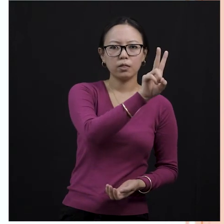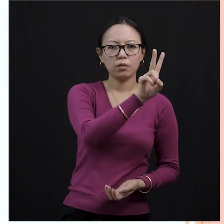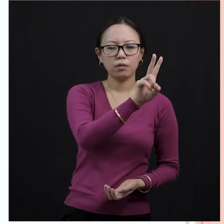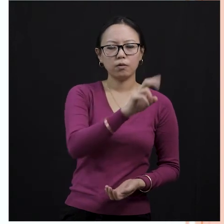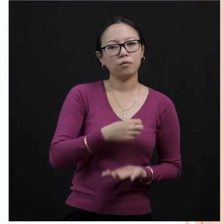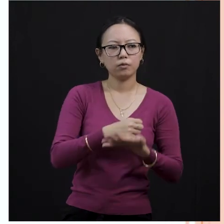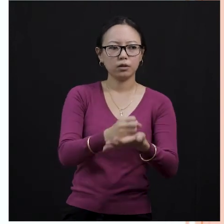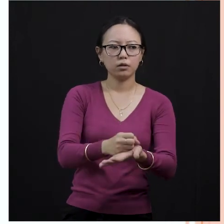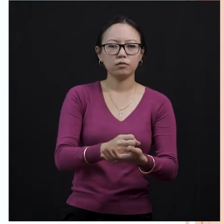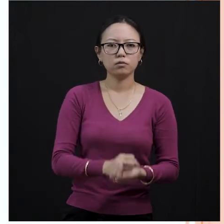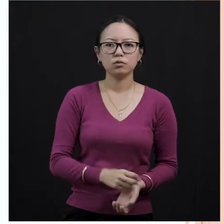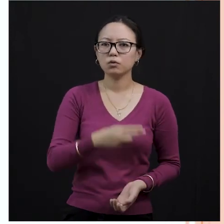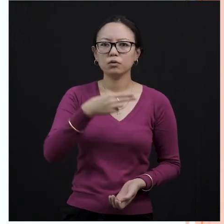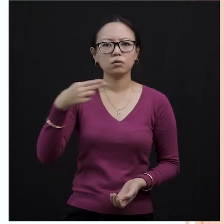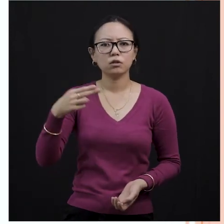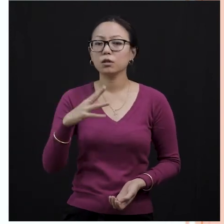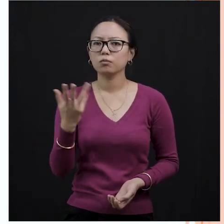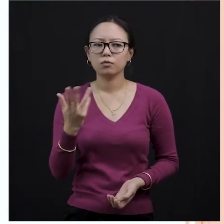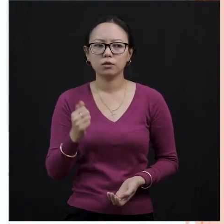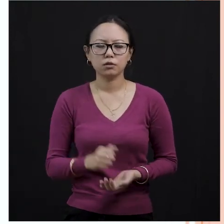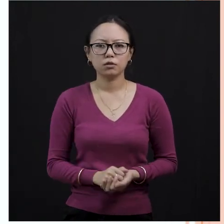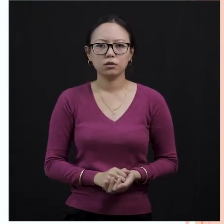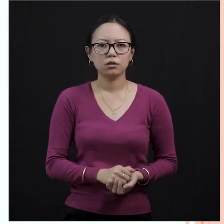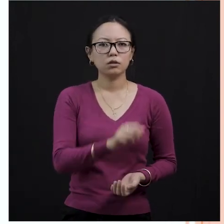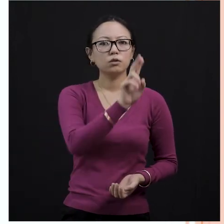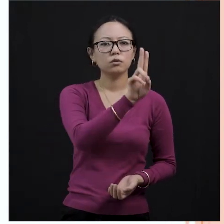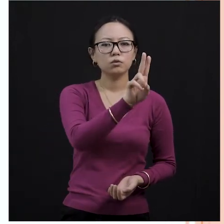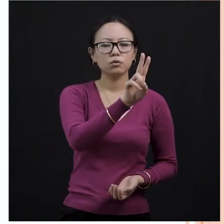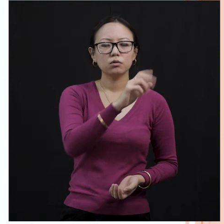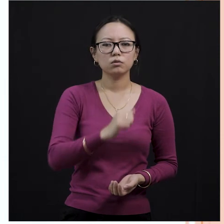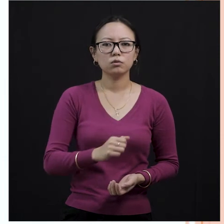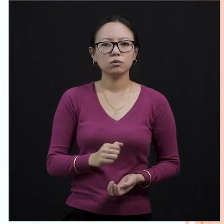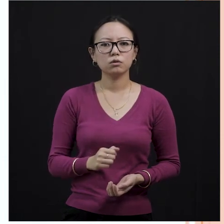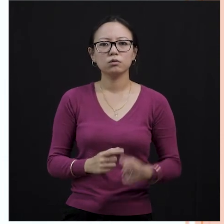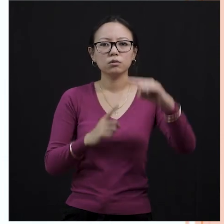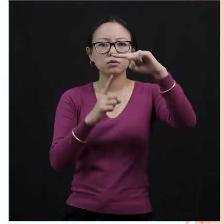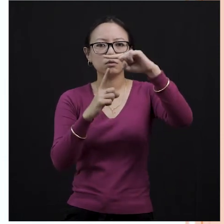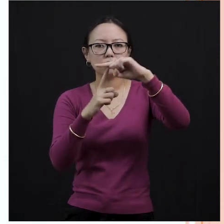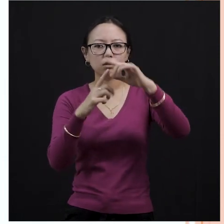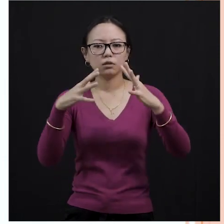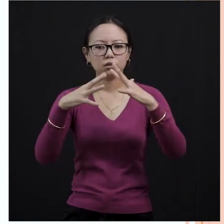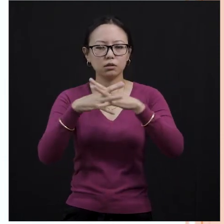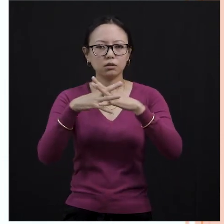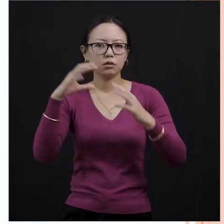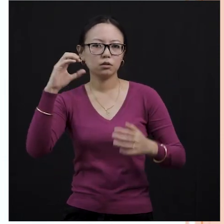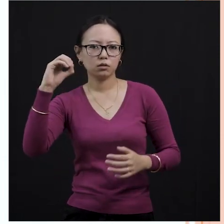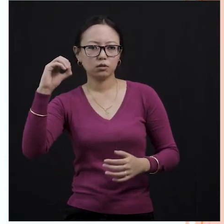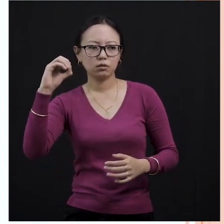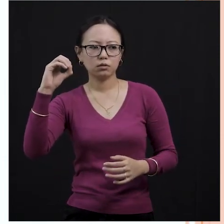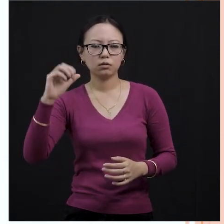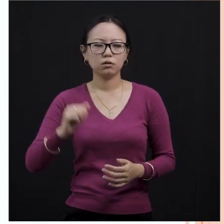We have to write its name. So 2 name will be TWO. All